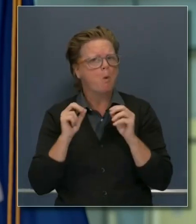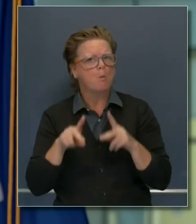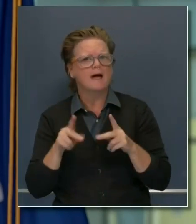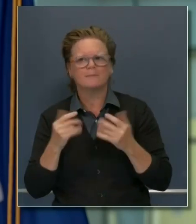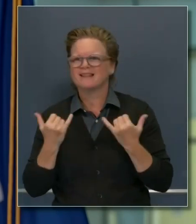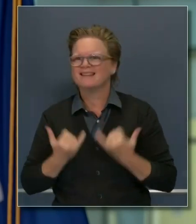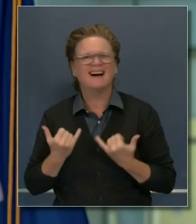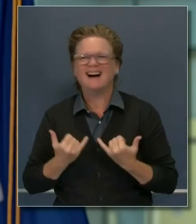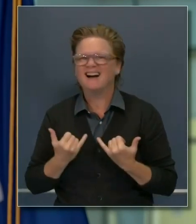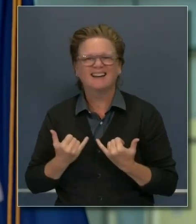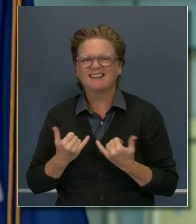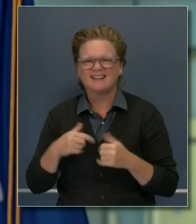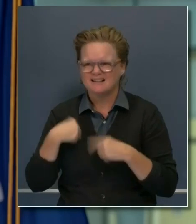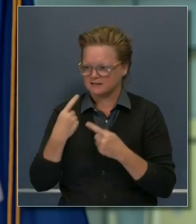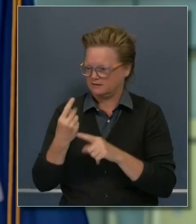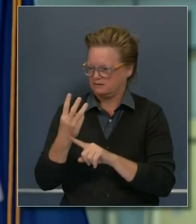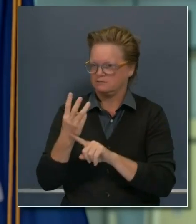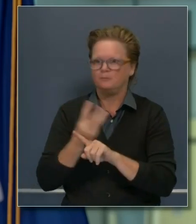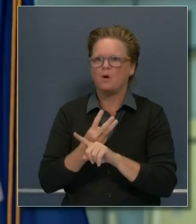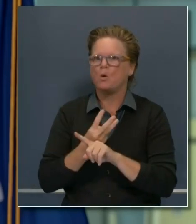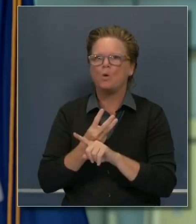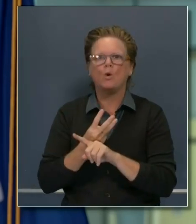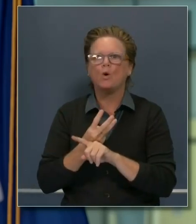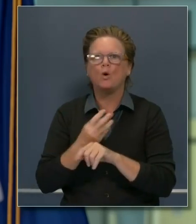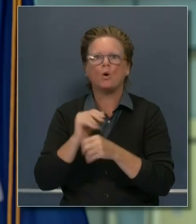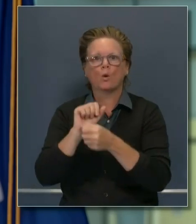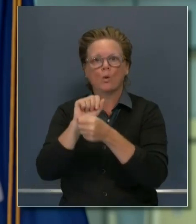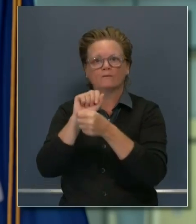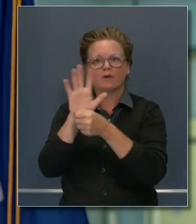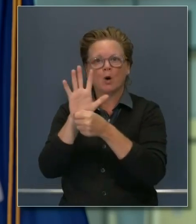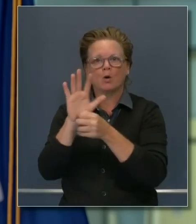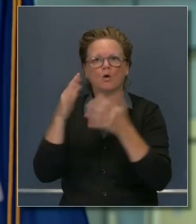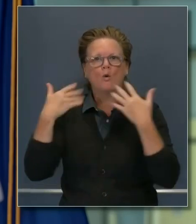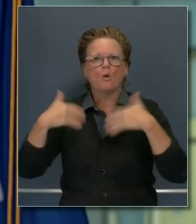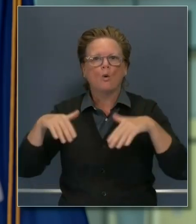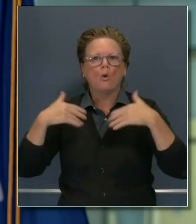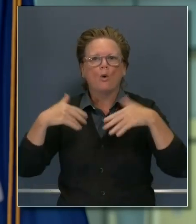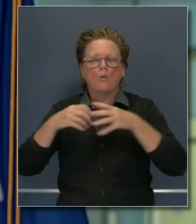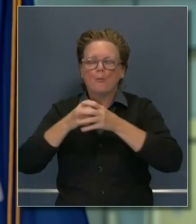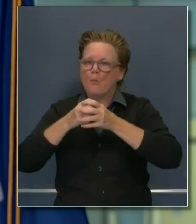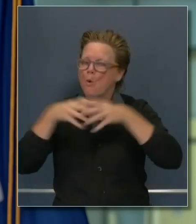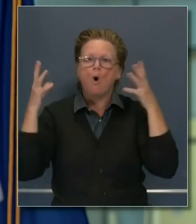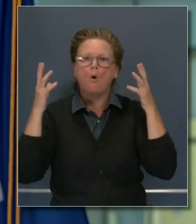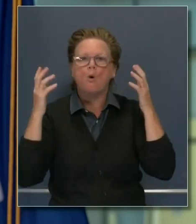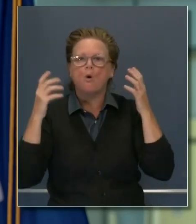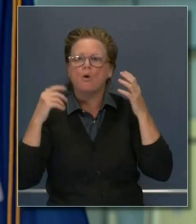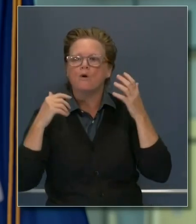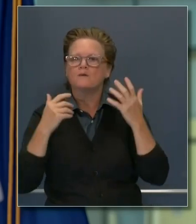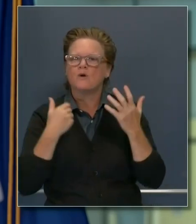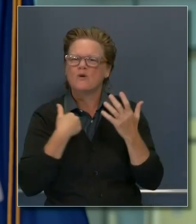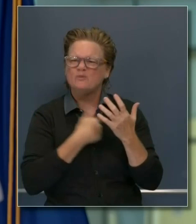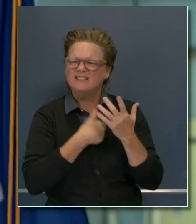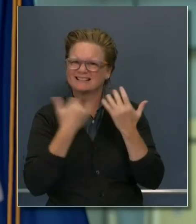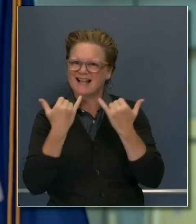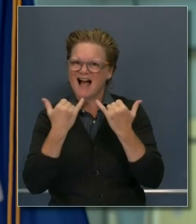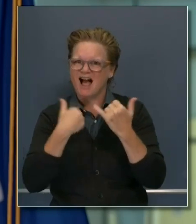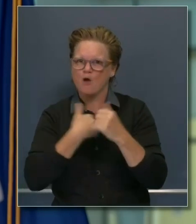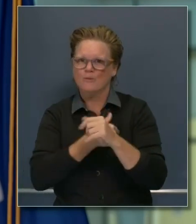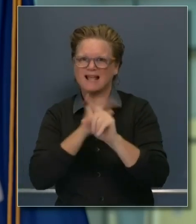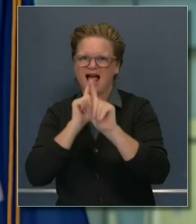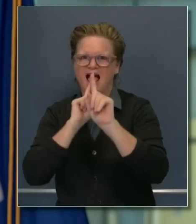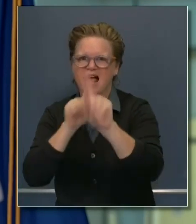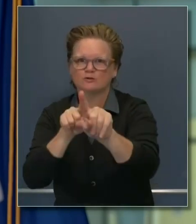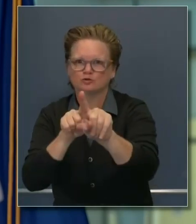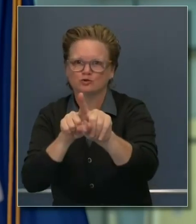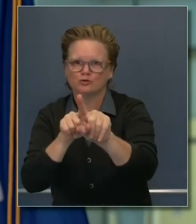last 6 months. So the answer to your question is we're making short-term commitments, and we have medium-term strategies,